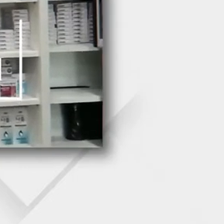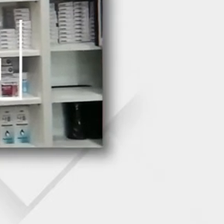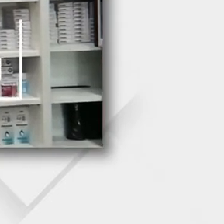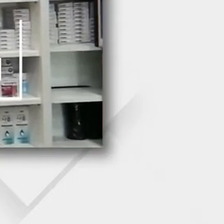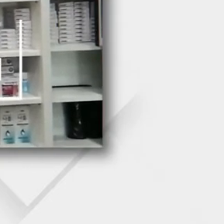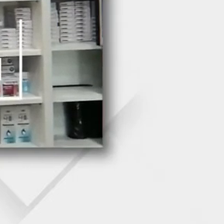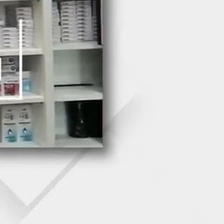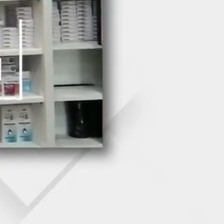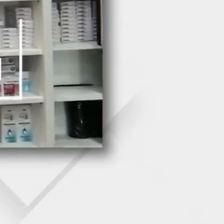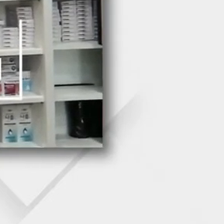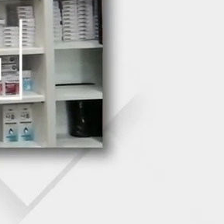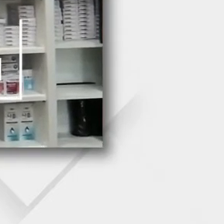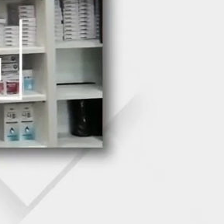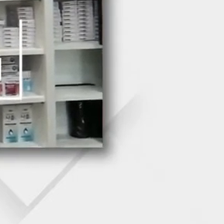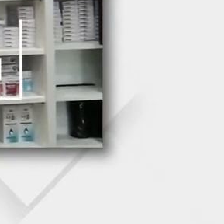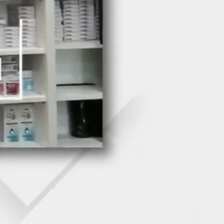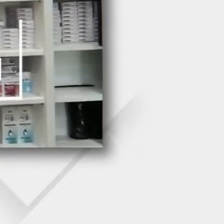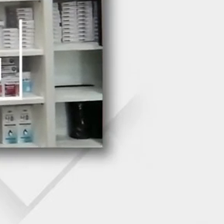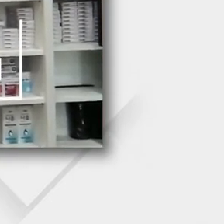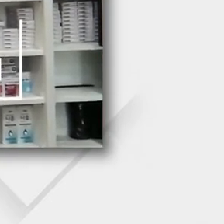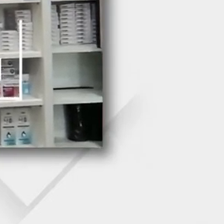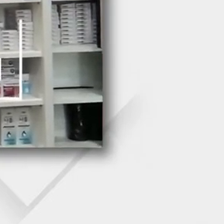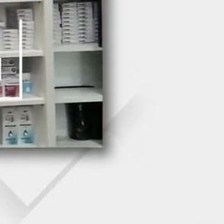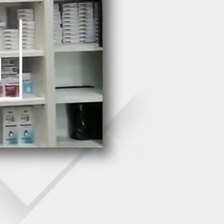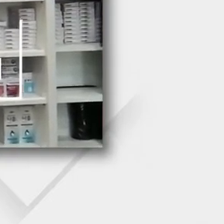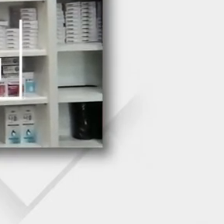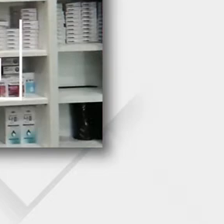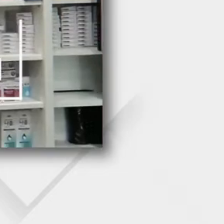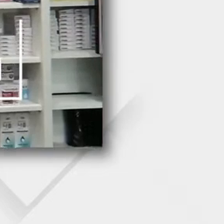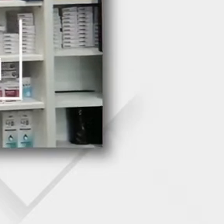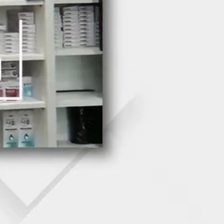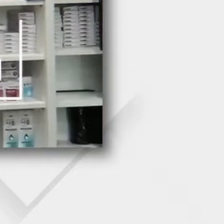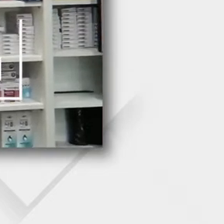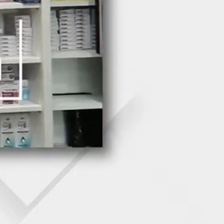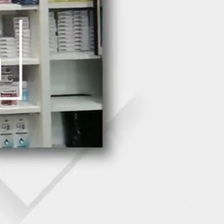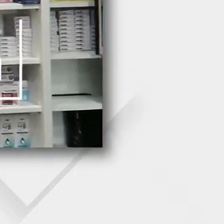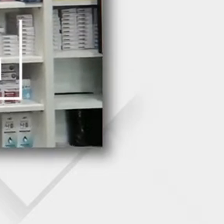most popular drug is probiotics.